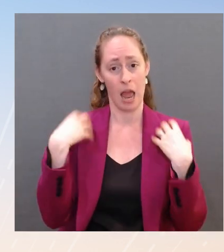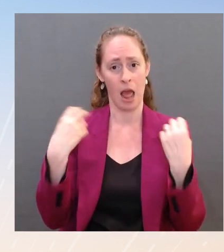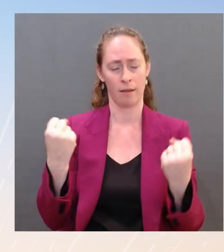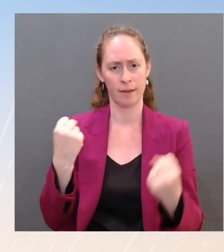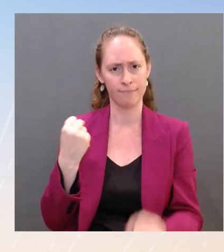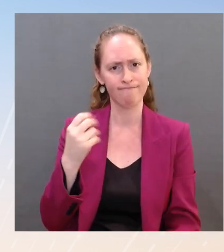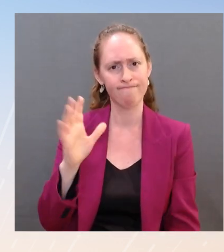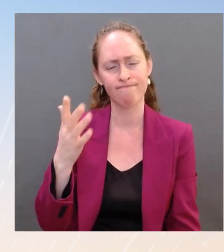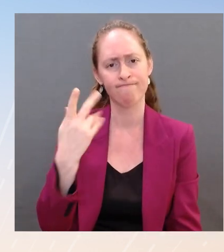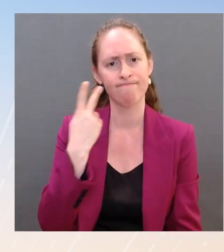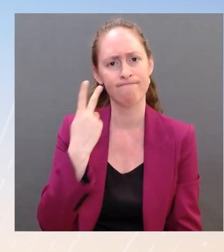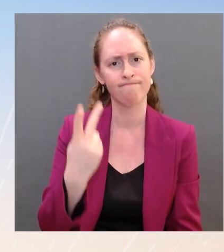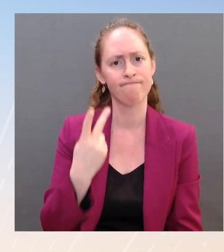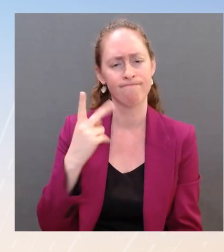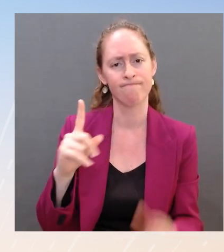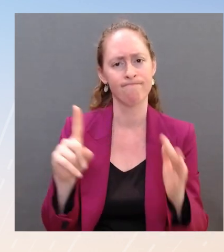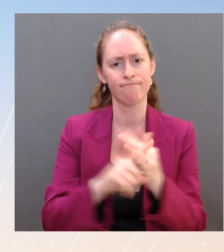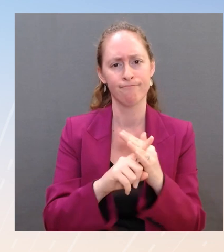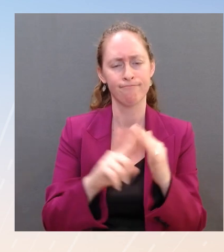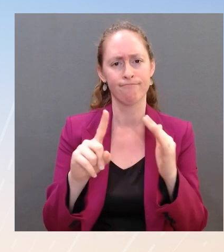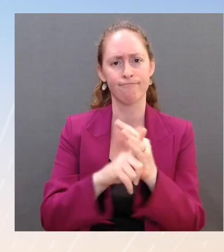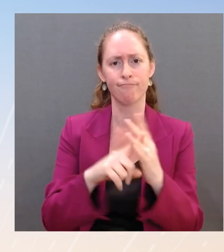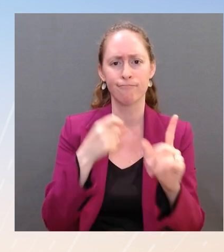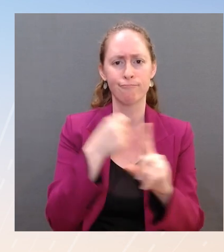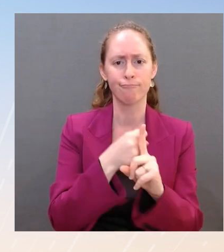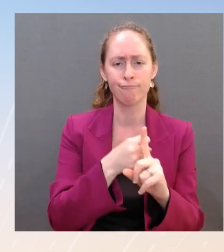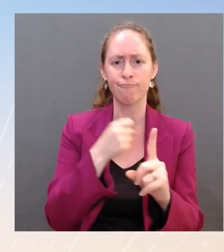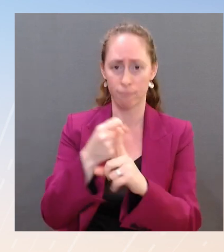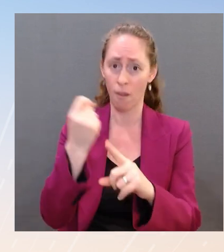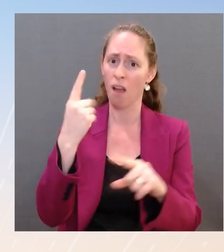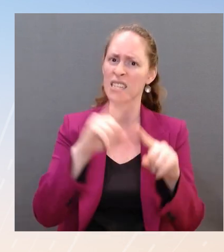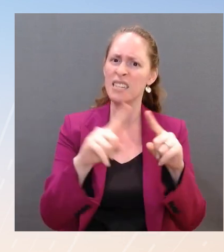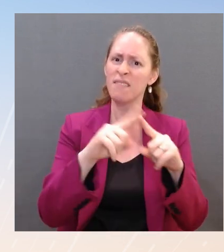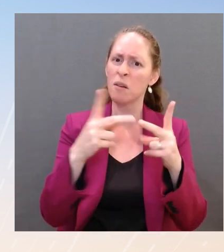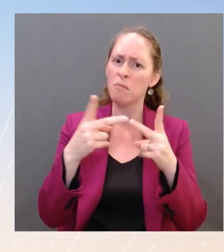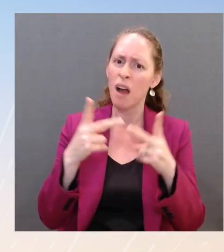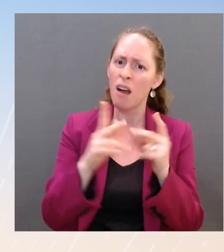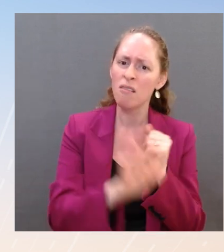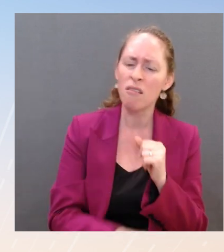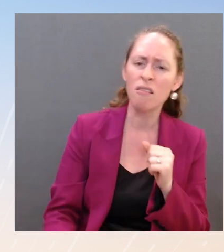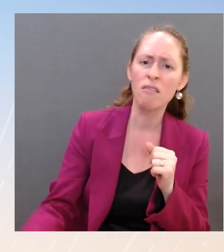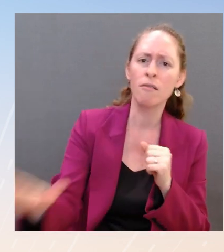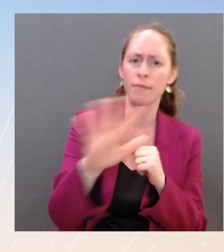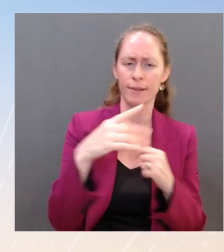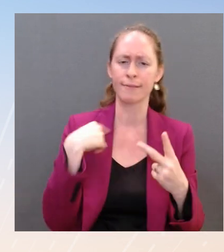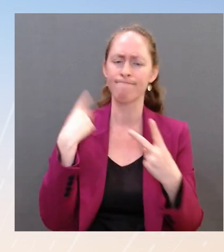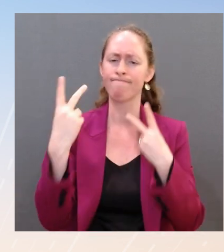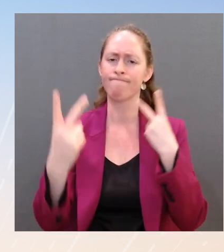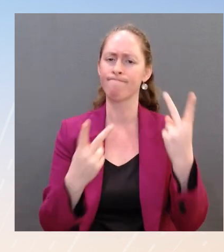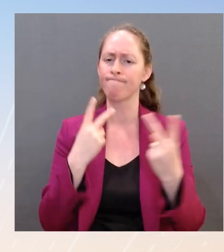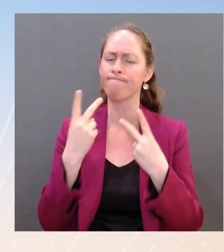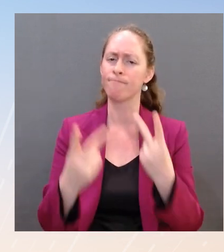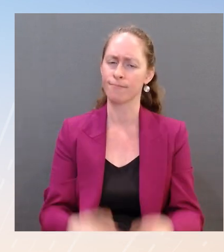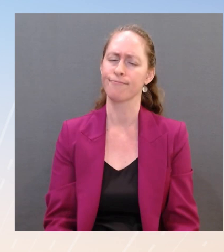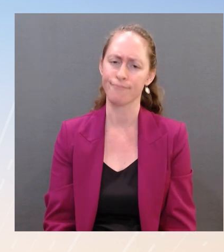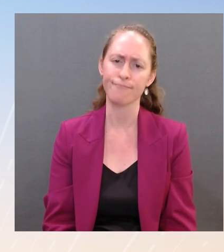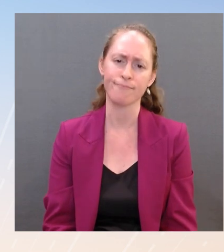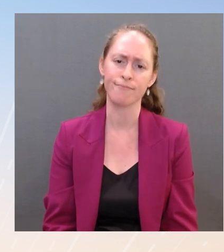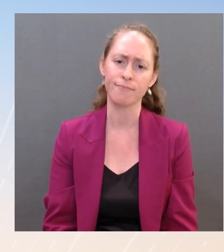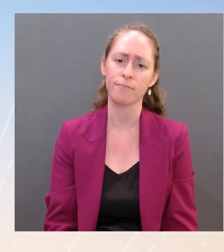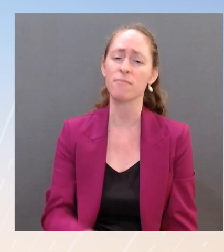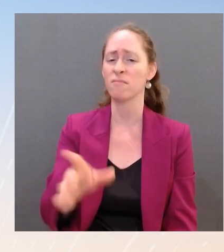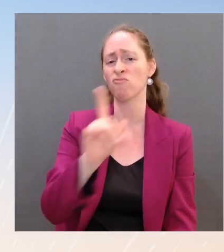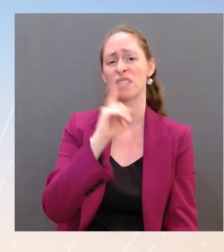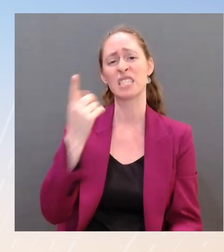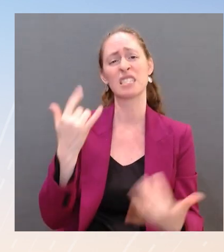challenges as a nation. And I see the urgency of tackling our youth mental health crisis, not only as a